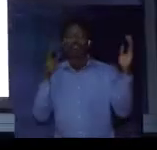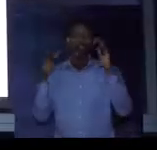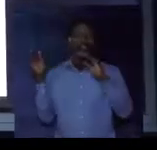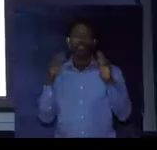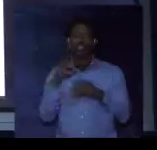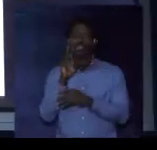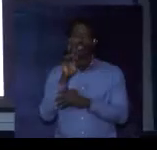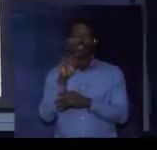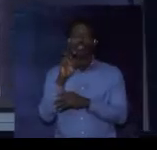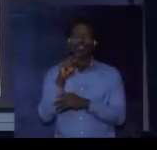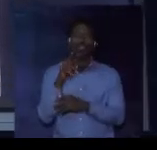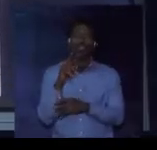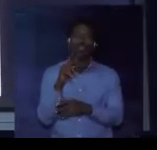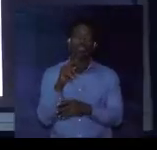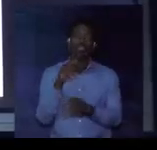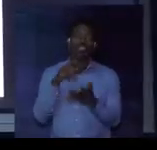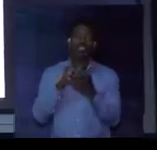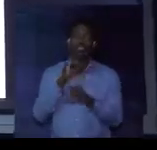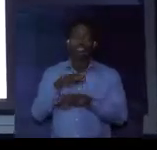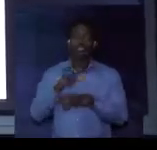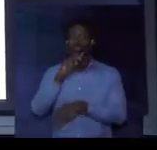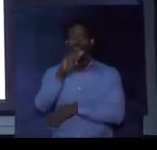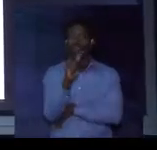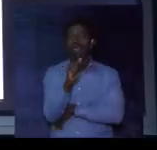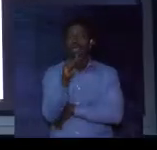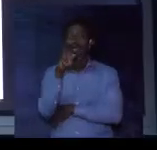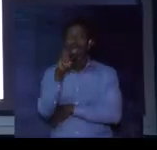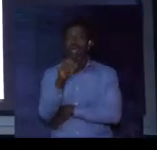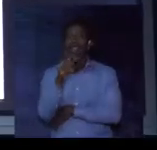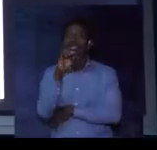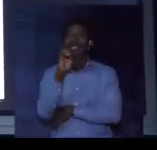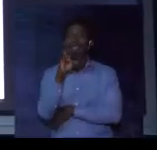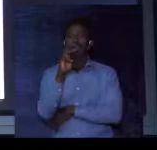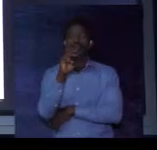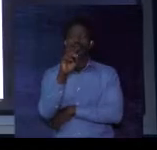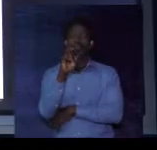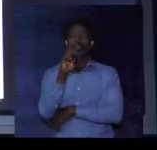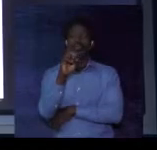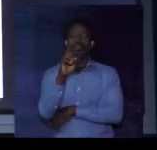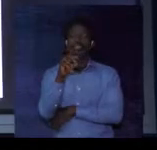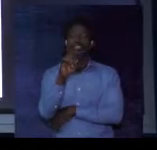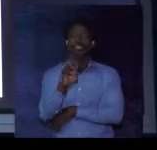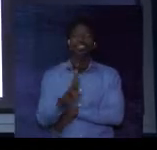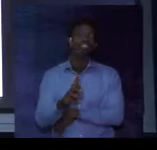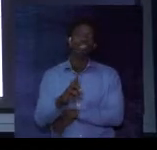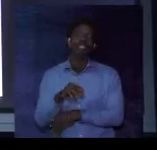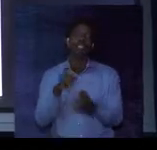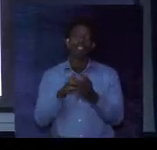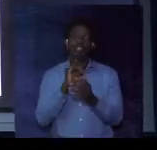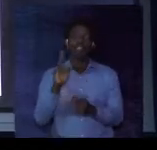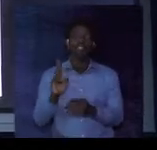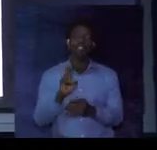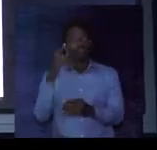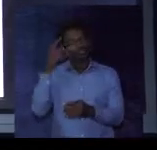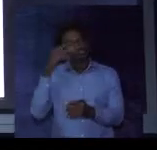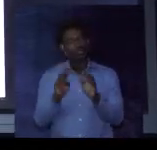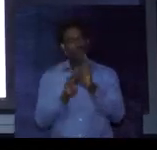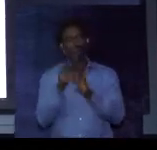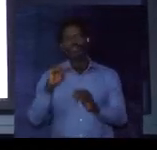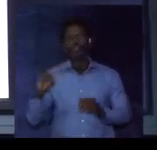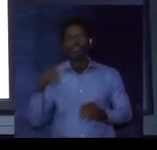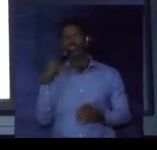measuring the speed of wind is an anemometer. So what instrument? An anemometer is the instrument used for measuring